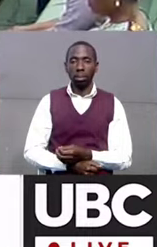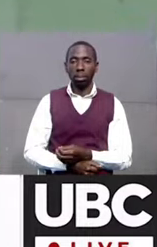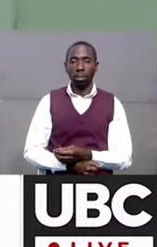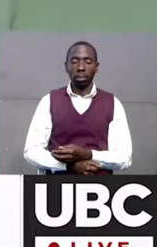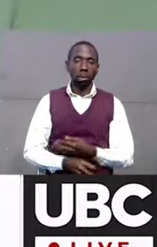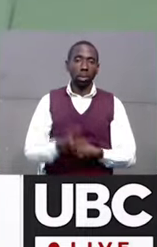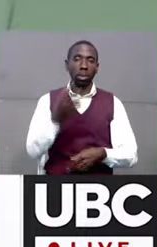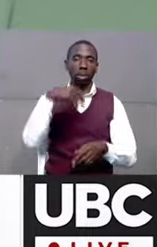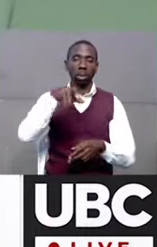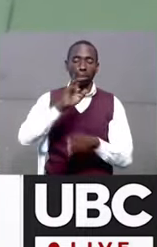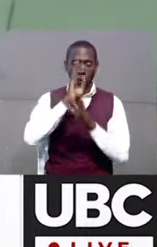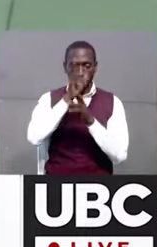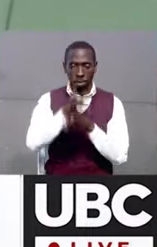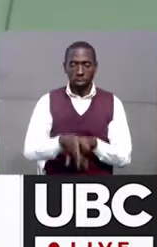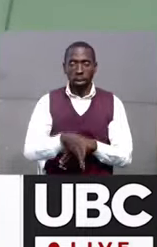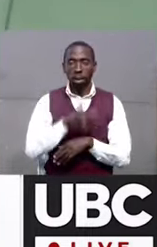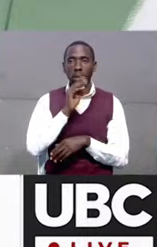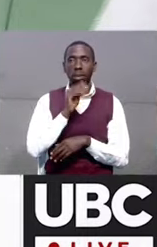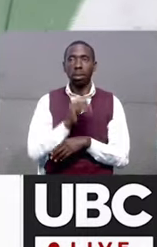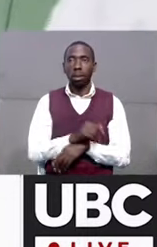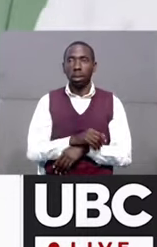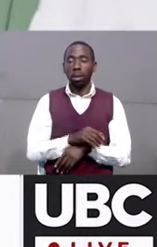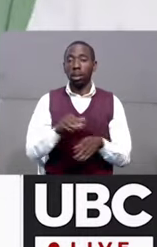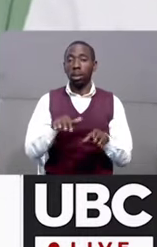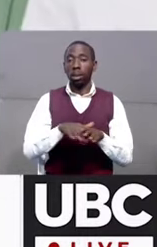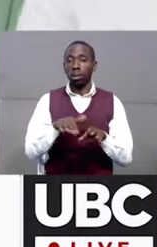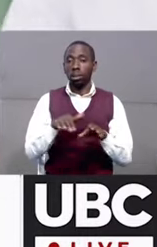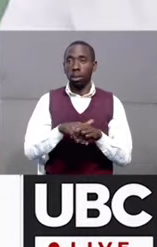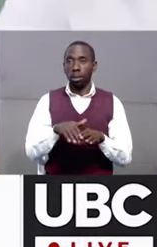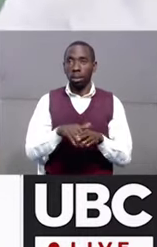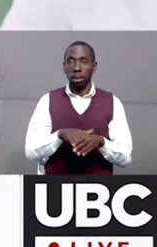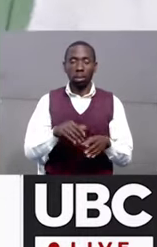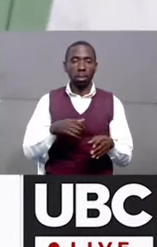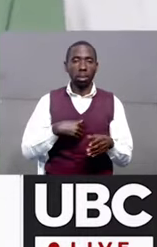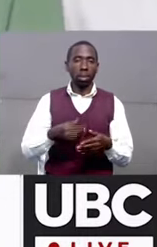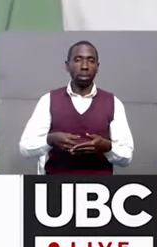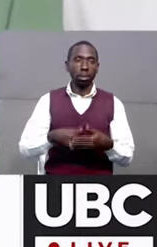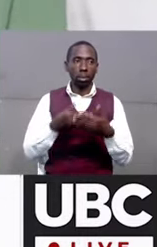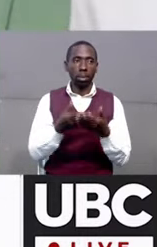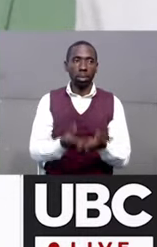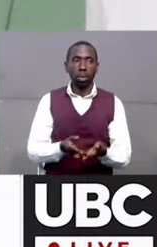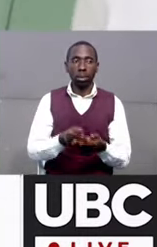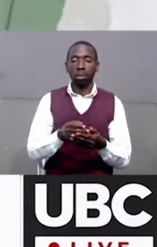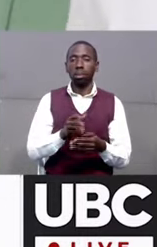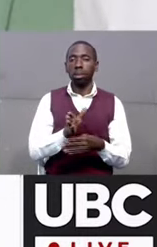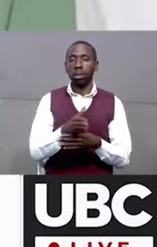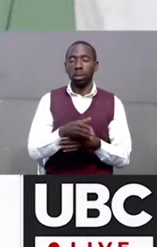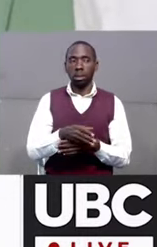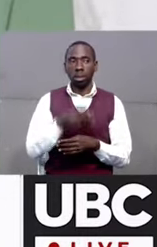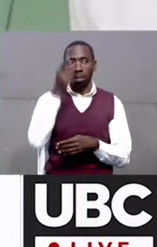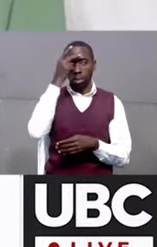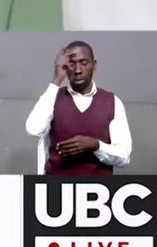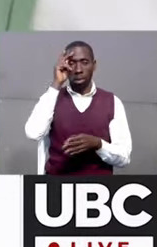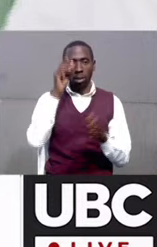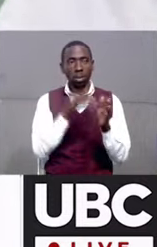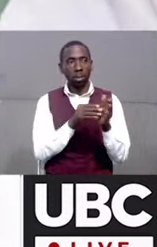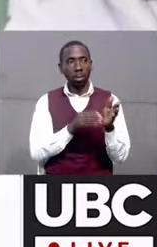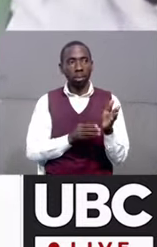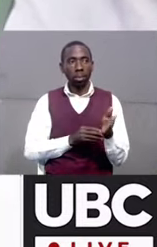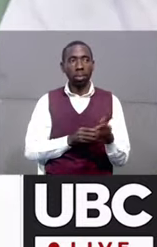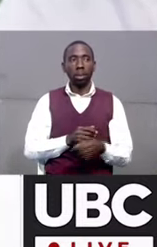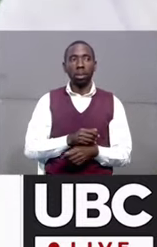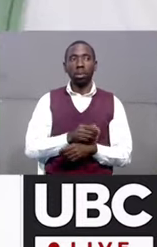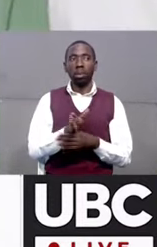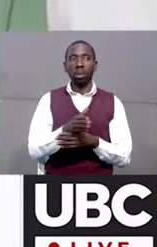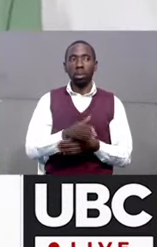Right Honourable Speaker, Honourable Members, I beg to lay on table the Ministerial Policy Statement for the Minister of Internal Affairs for